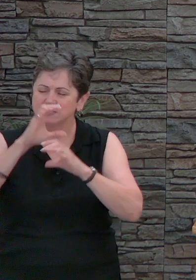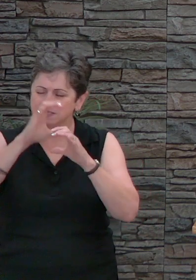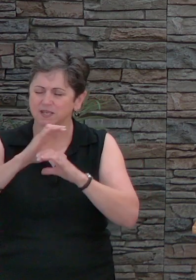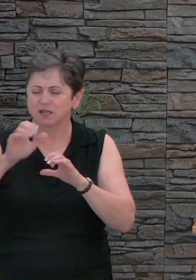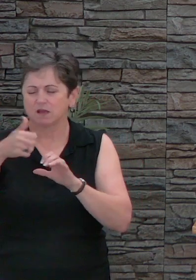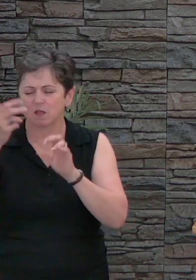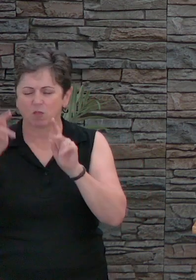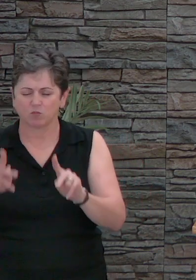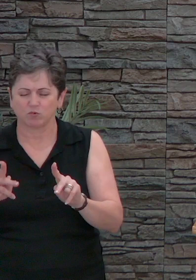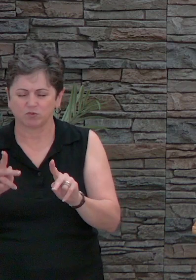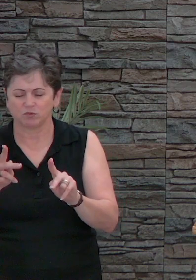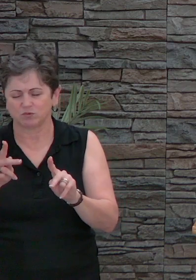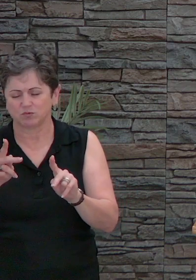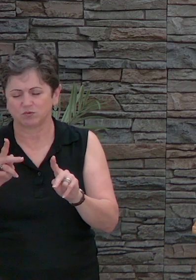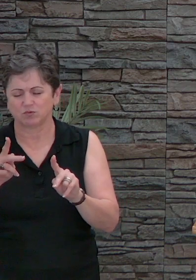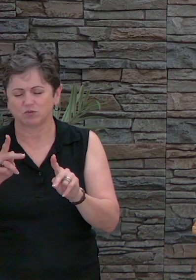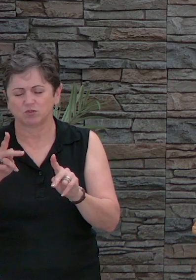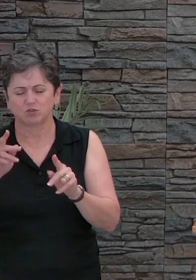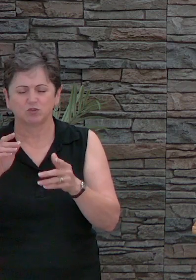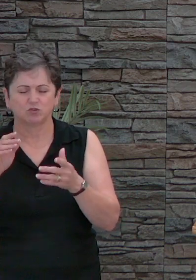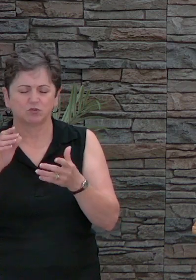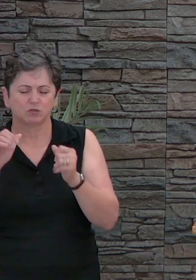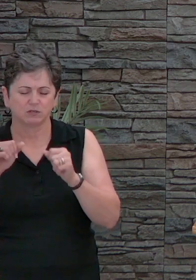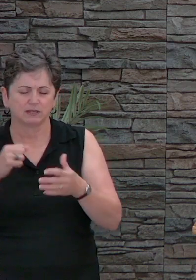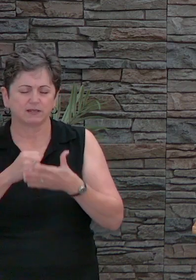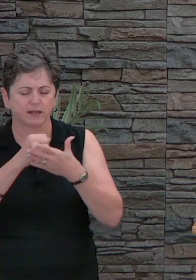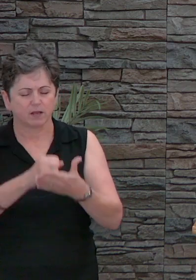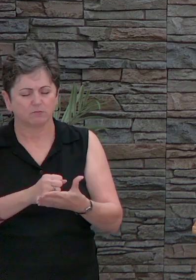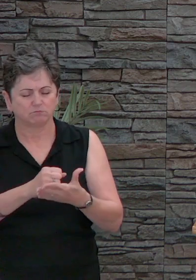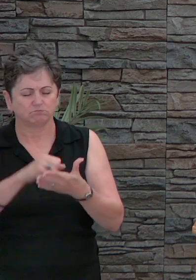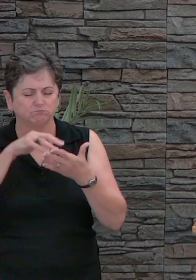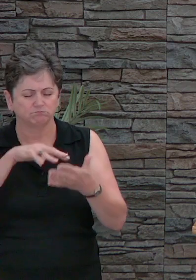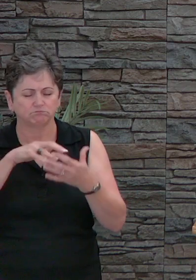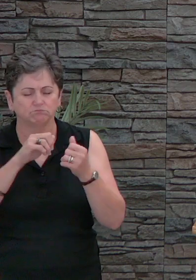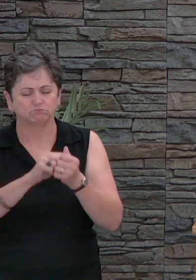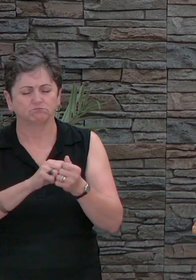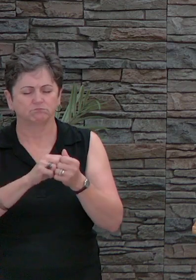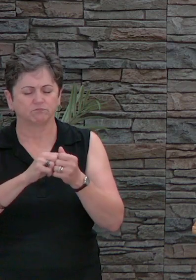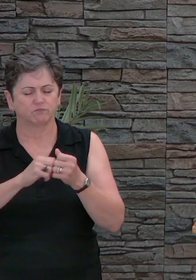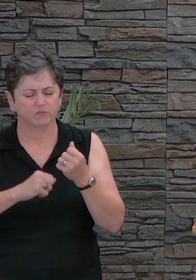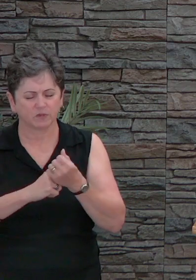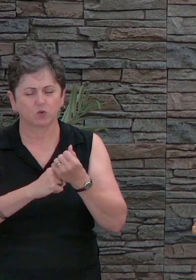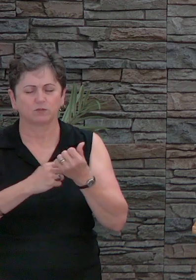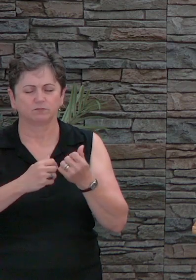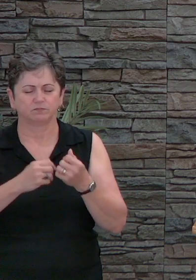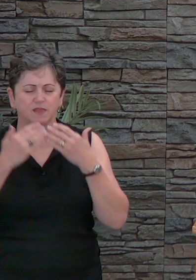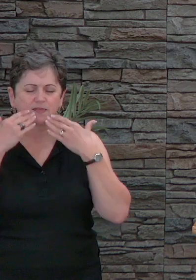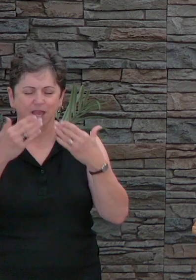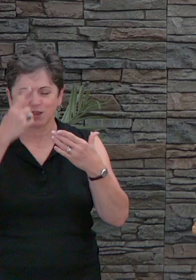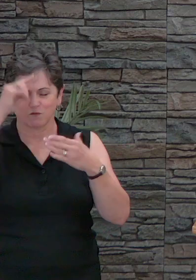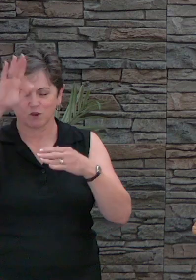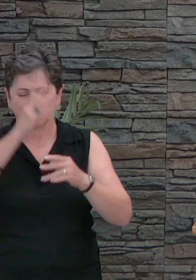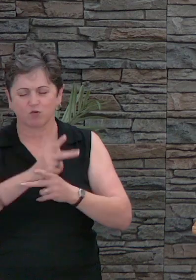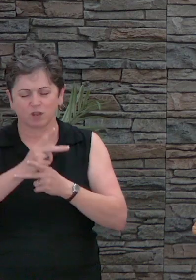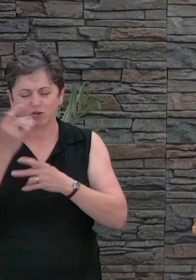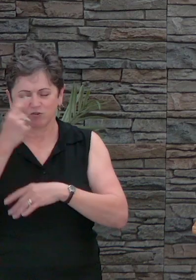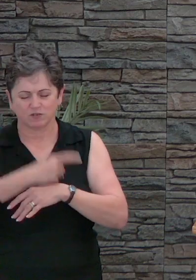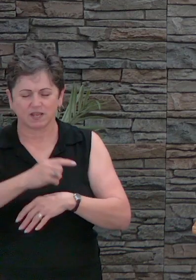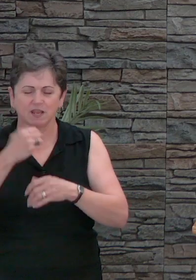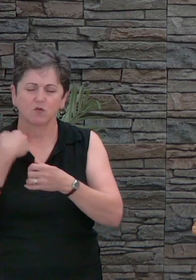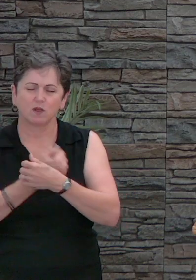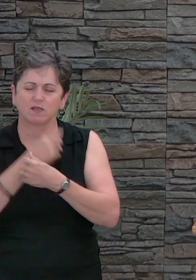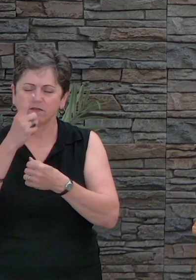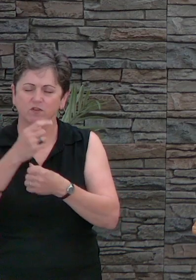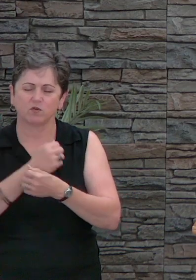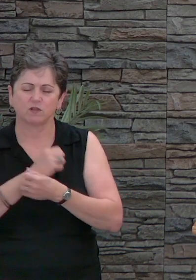someone to let that be known, and that we might be able to rally up and support them. I just thank you for your care today. We